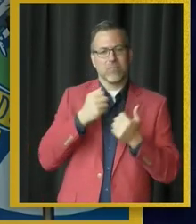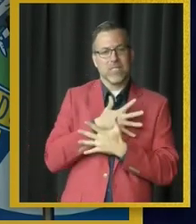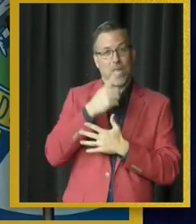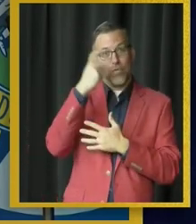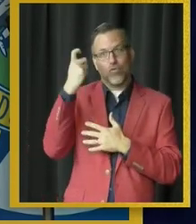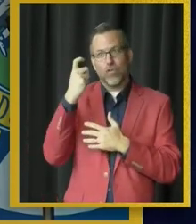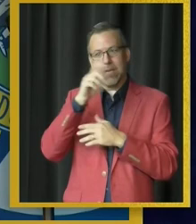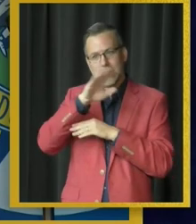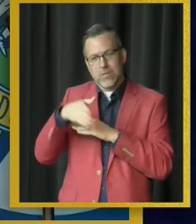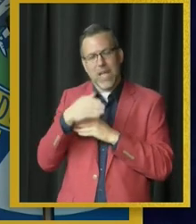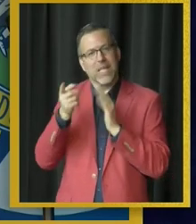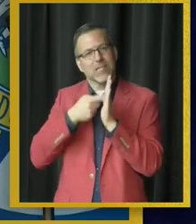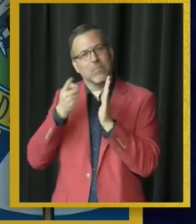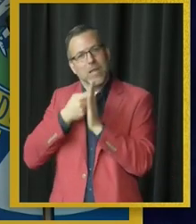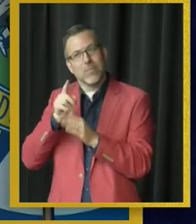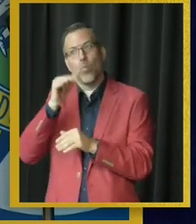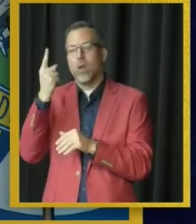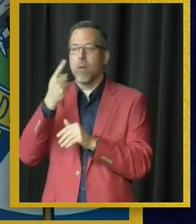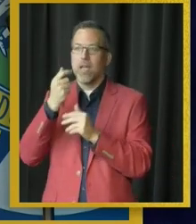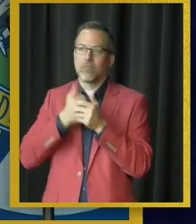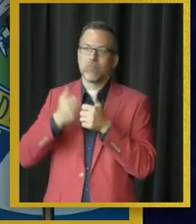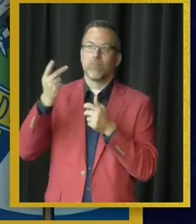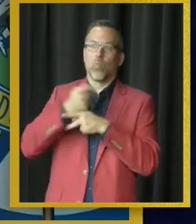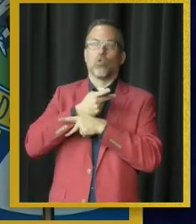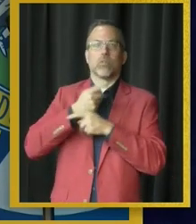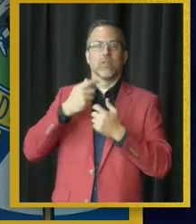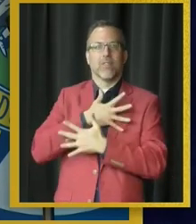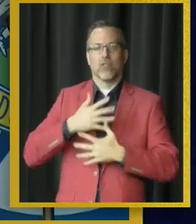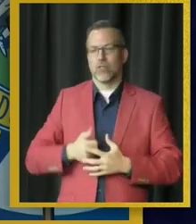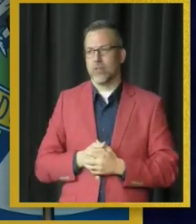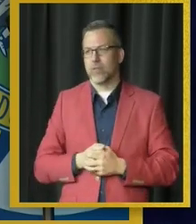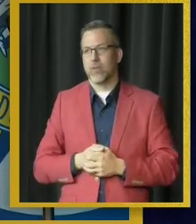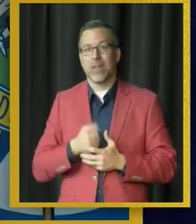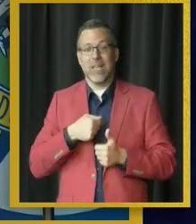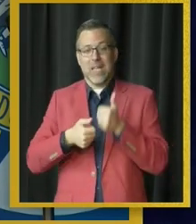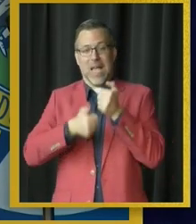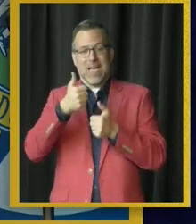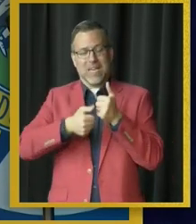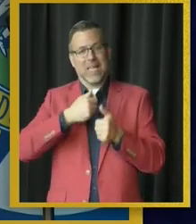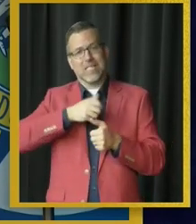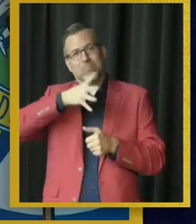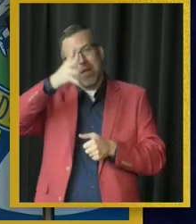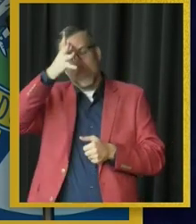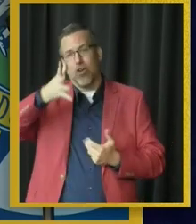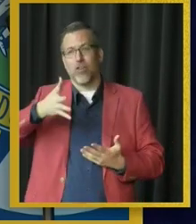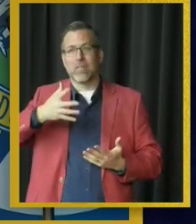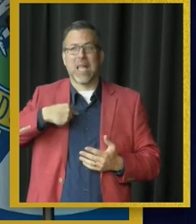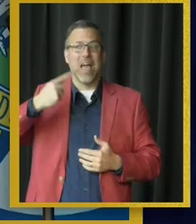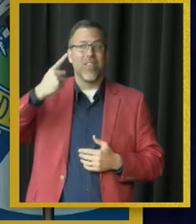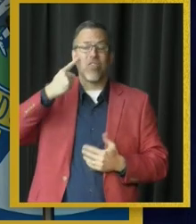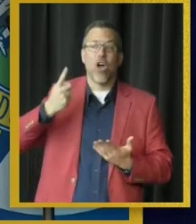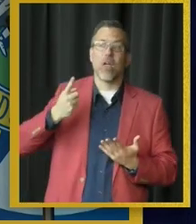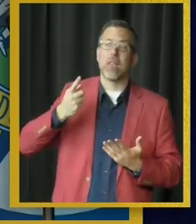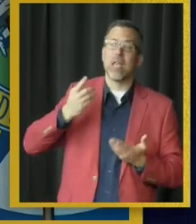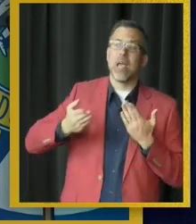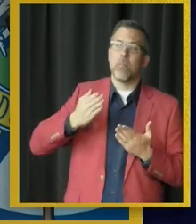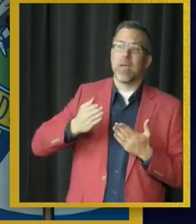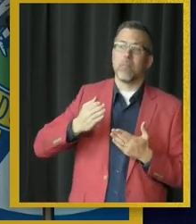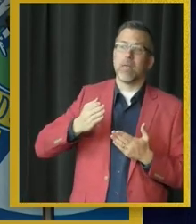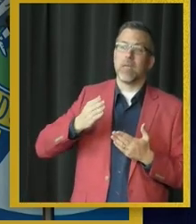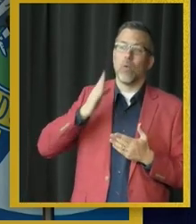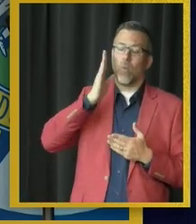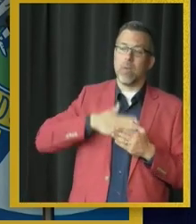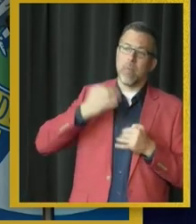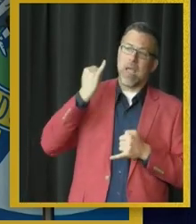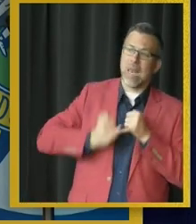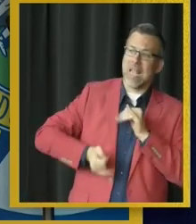and have listed them as one of my biggest fears. I have texted my parents what I thought might be a goodbye enough times that it doesn't feel